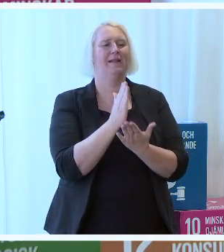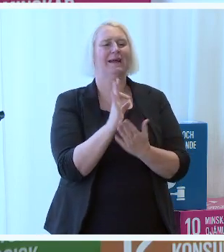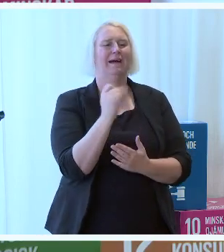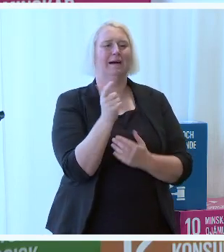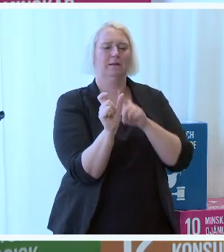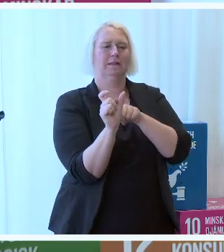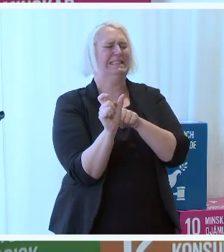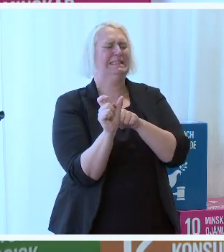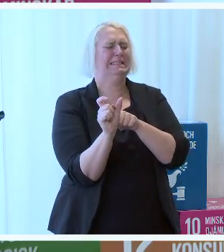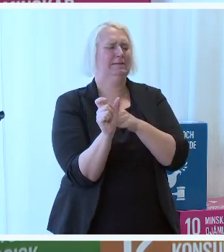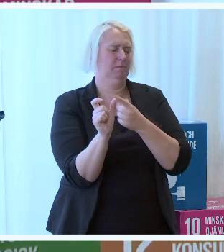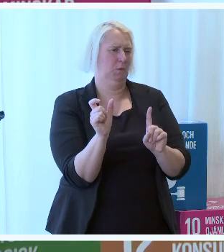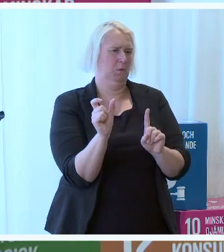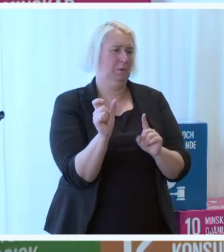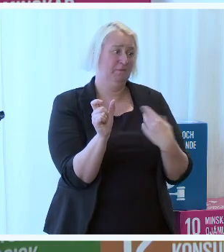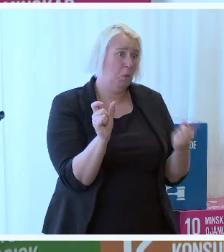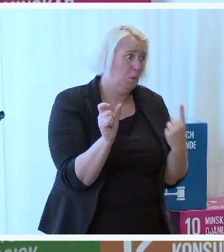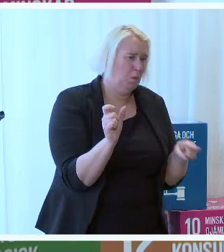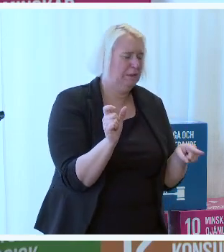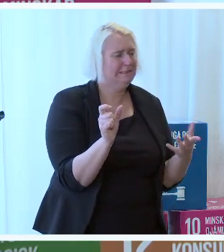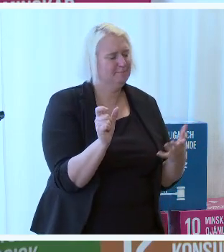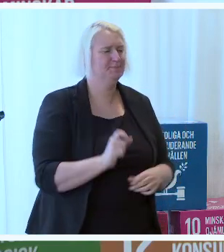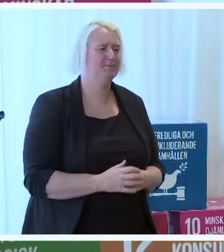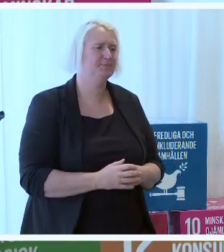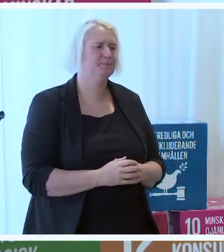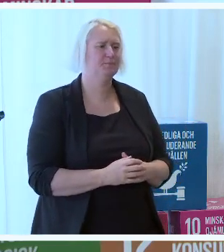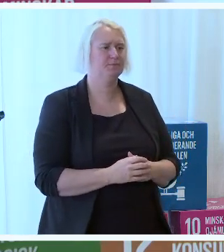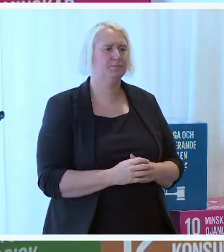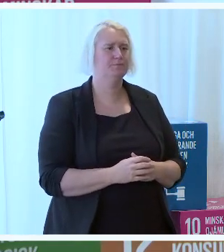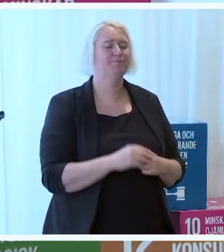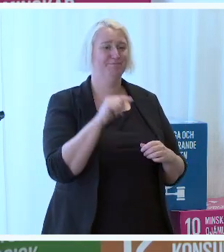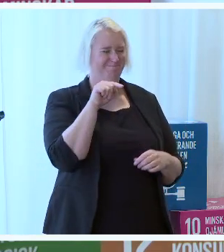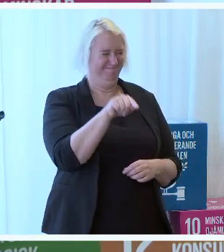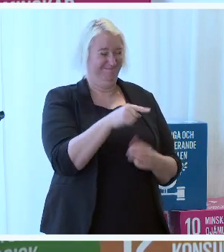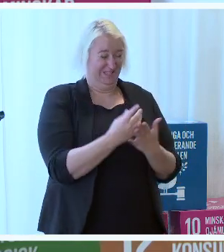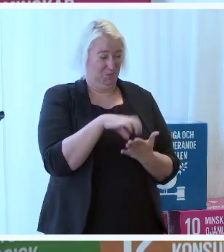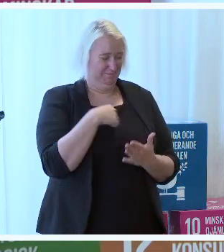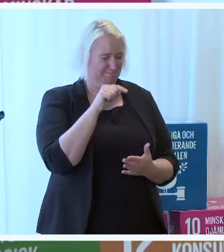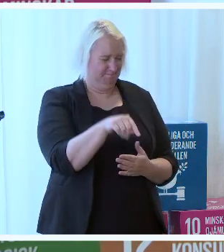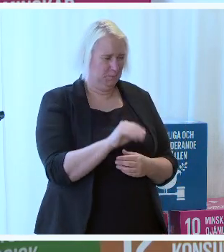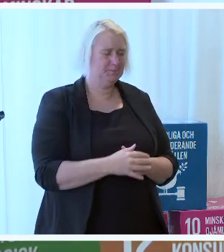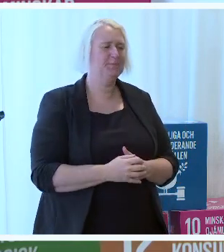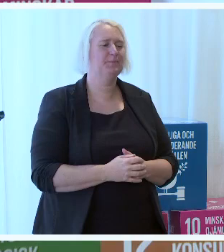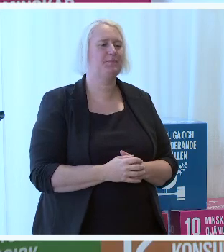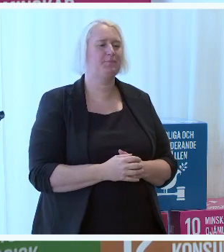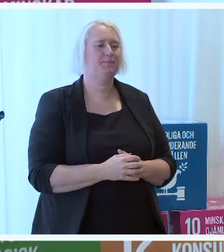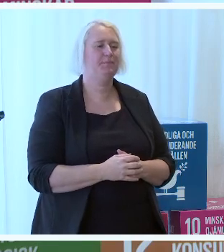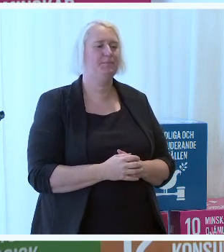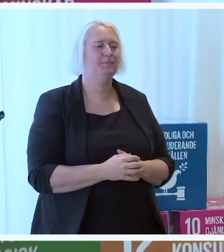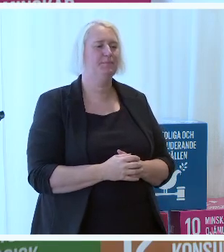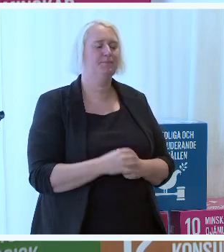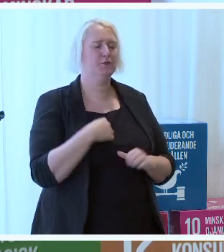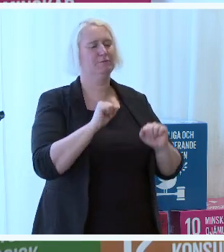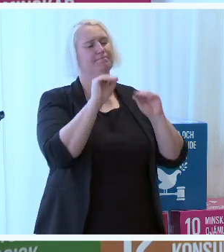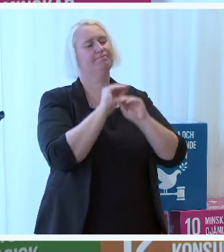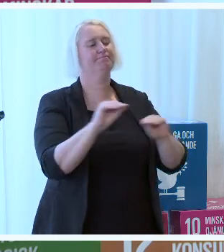the communities with. So in this particular case, we were training women in this particular